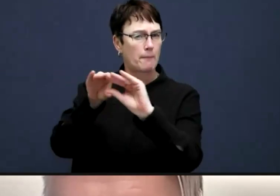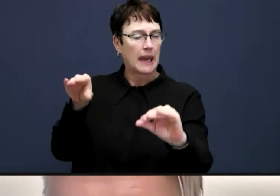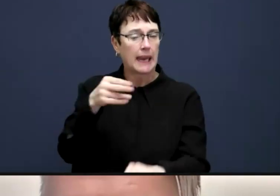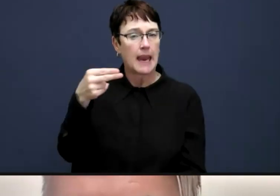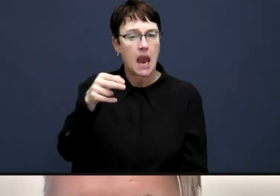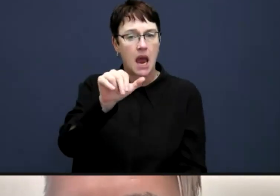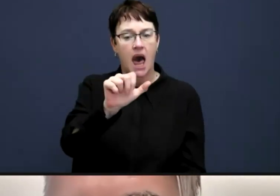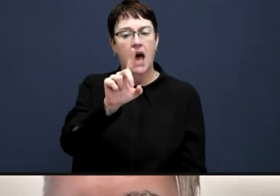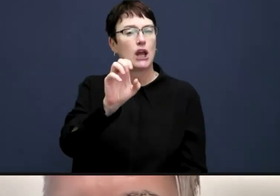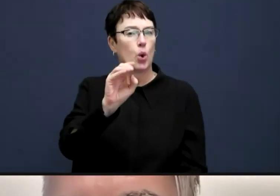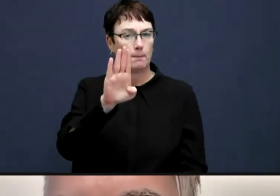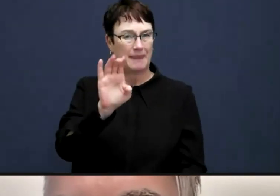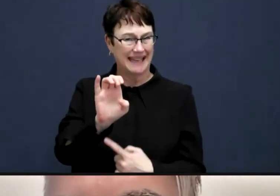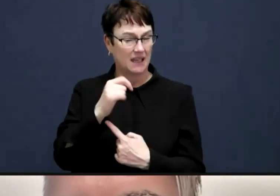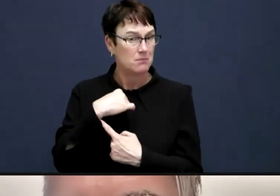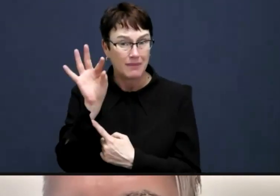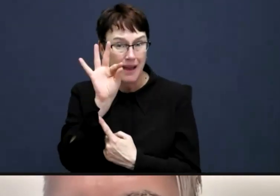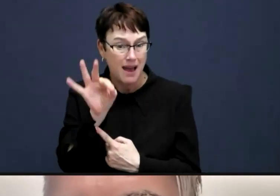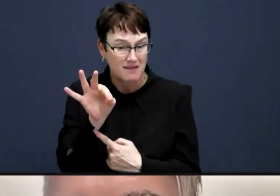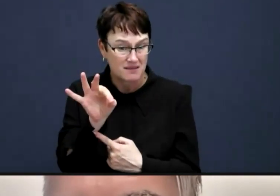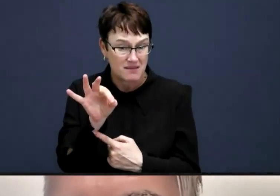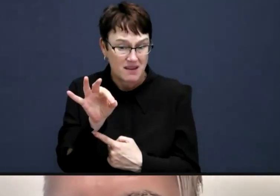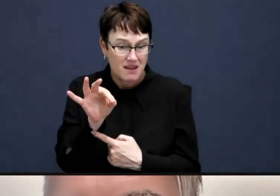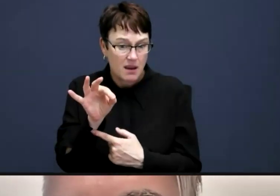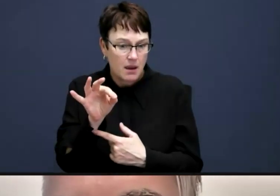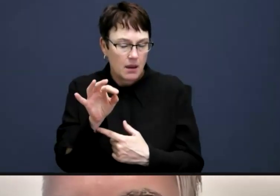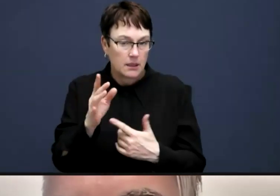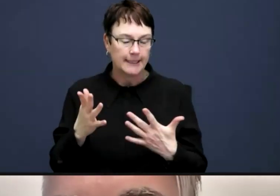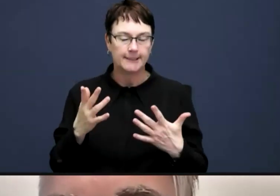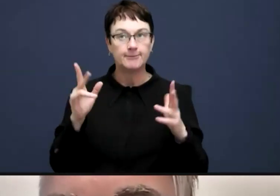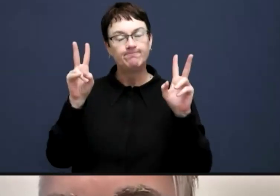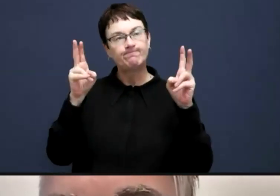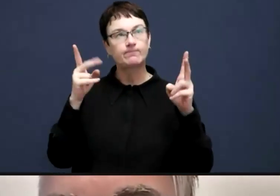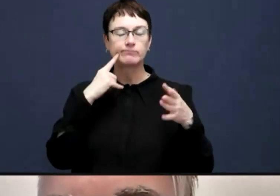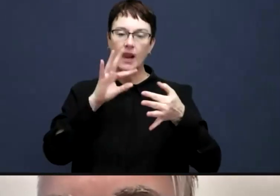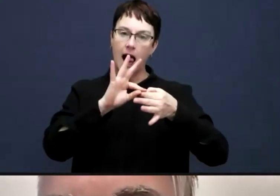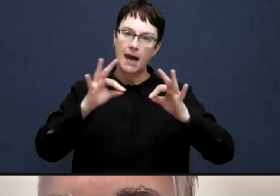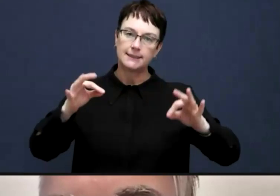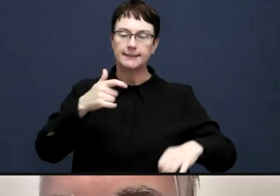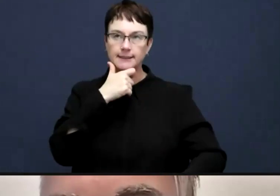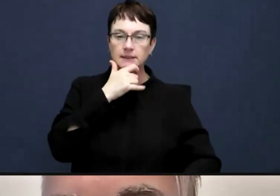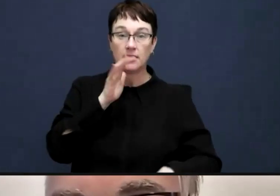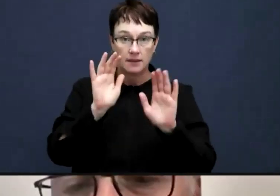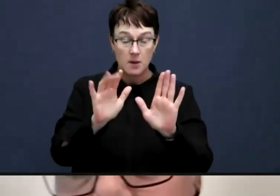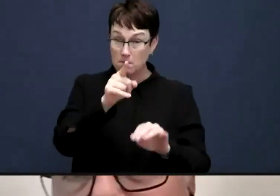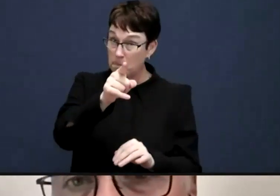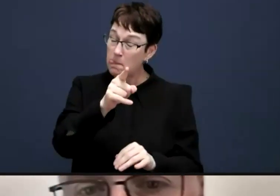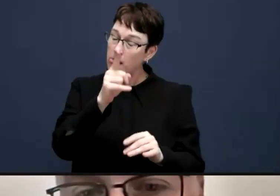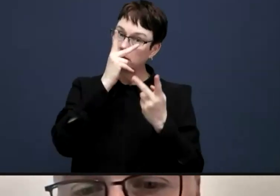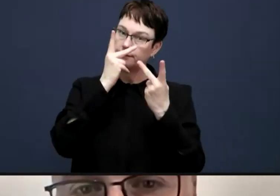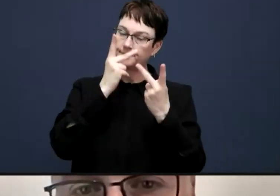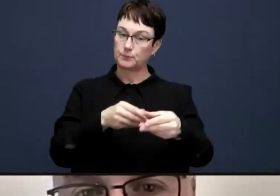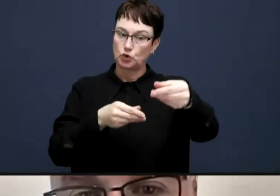does people, how do I rephrase it in a good way? So do you think that the document accessibility get as